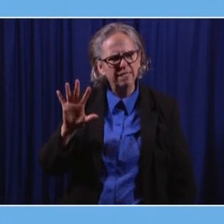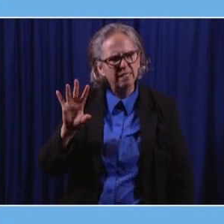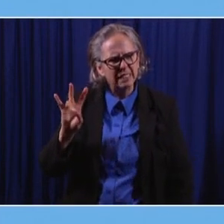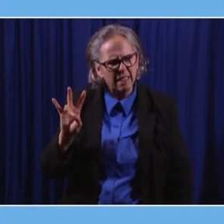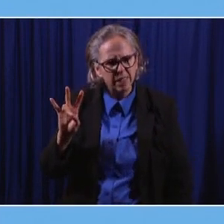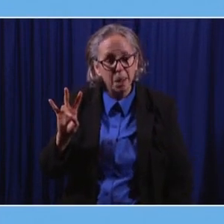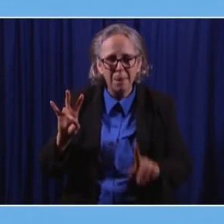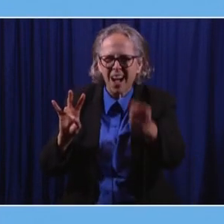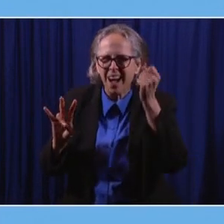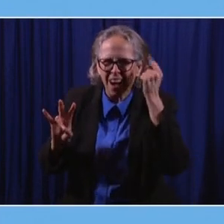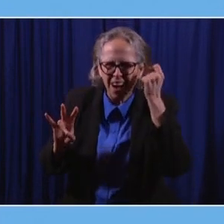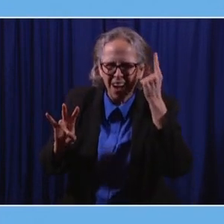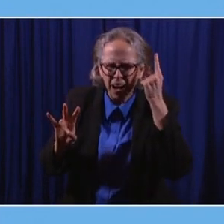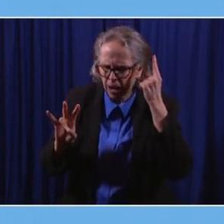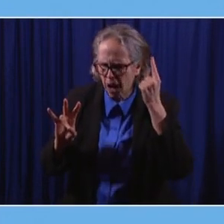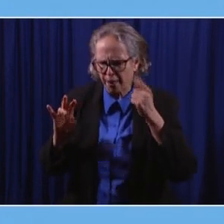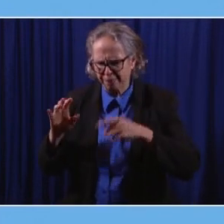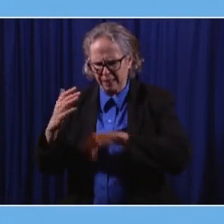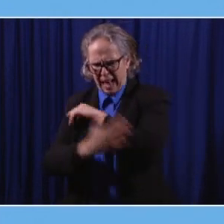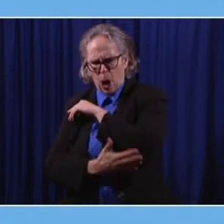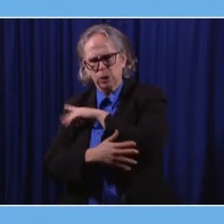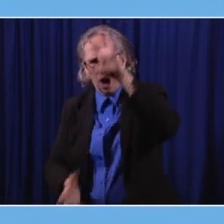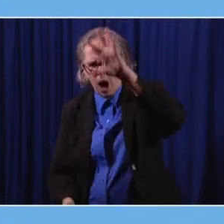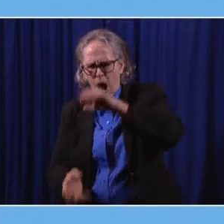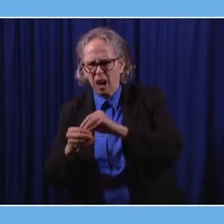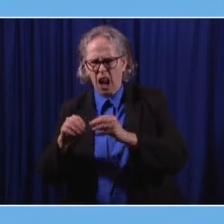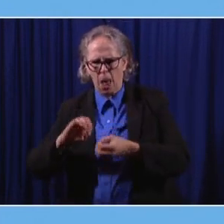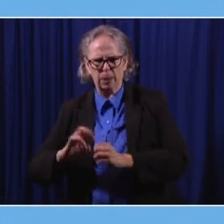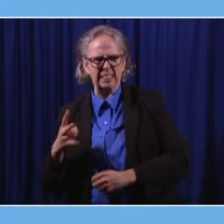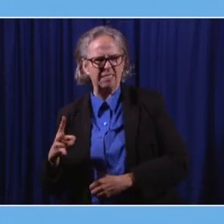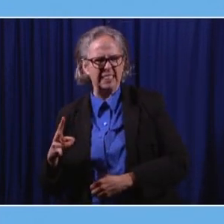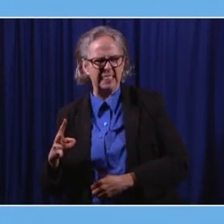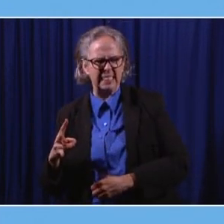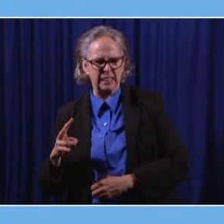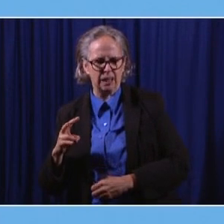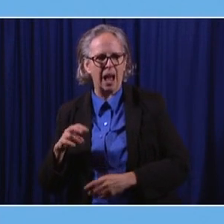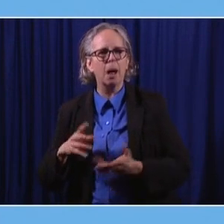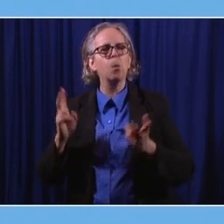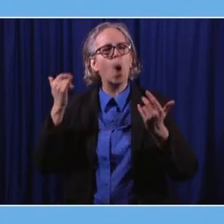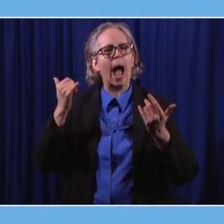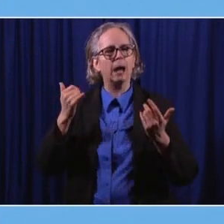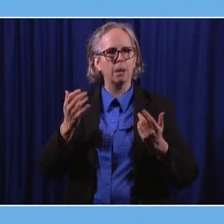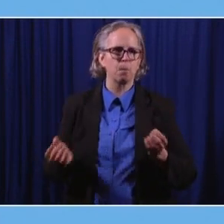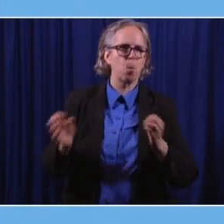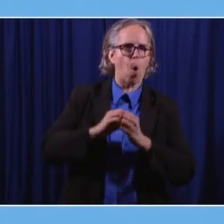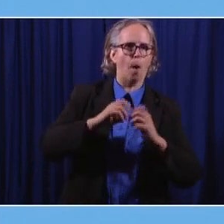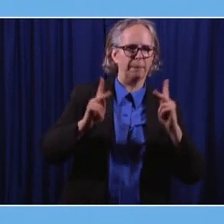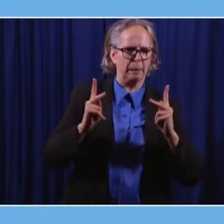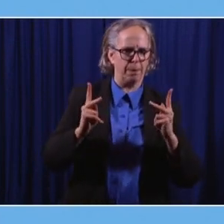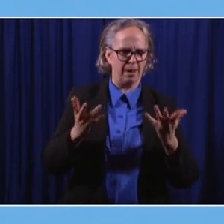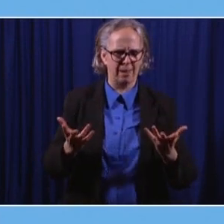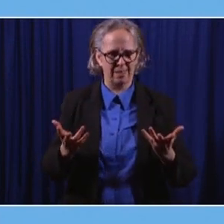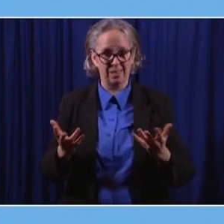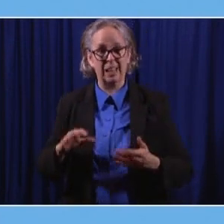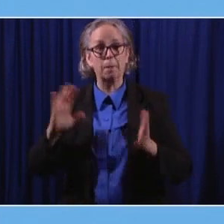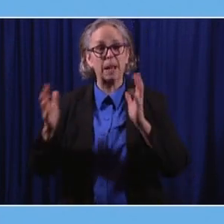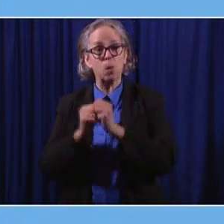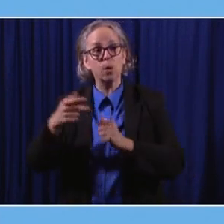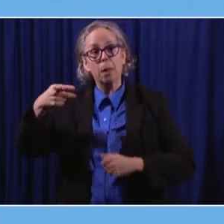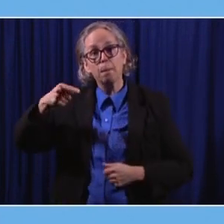list because they also have a much larger population. Putnam, Mercer, Pike counties come in with the top 3